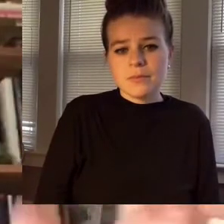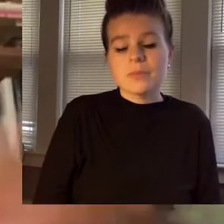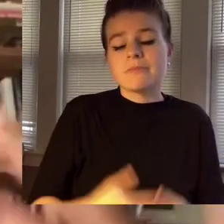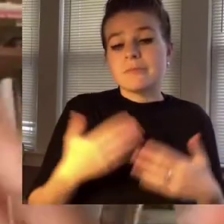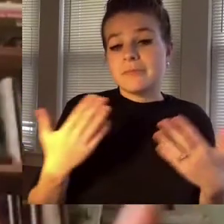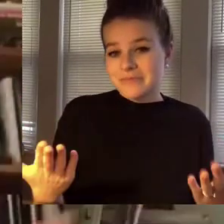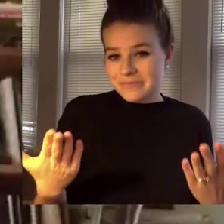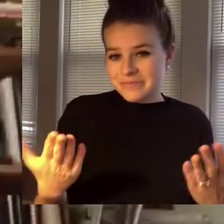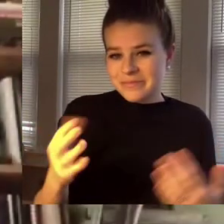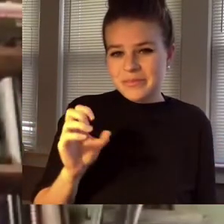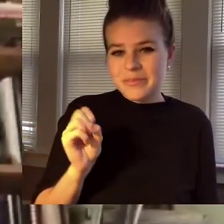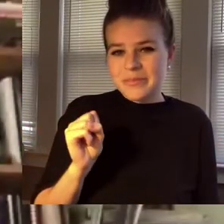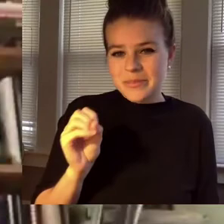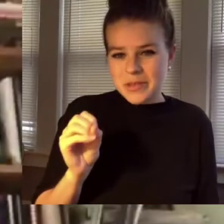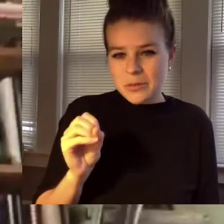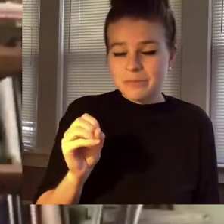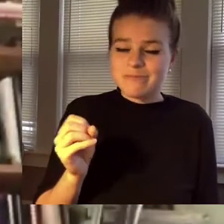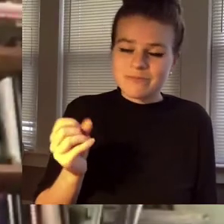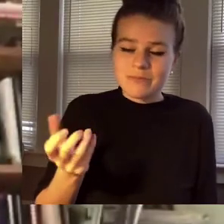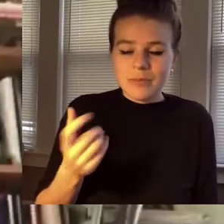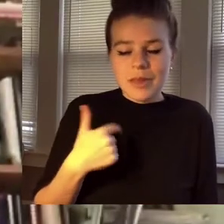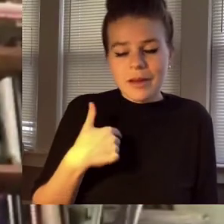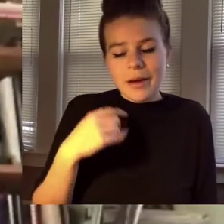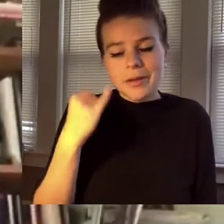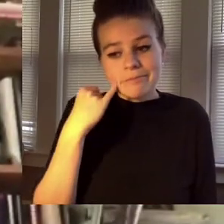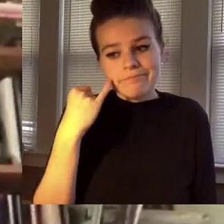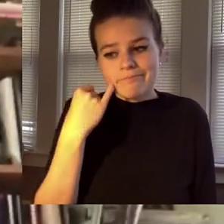So, it's a political poem, I suppose.